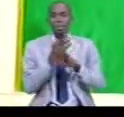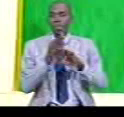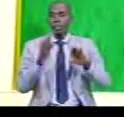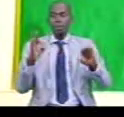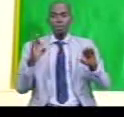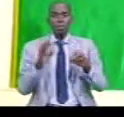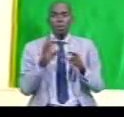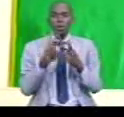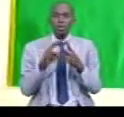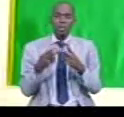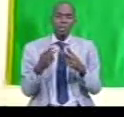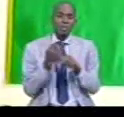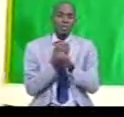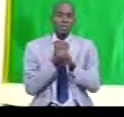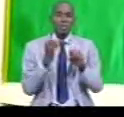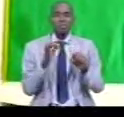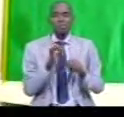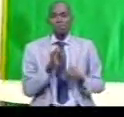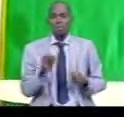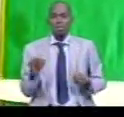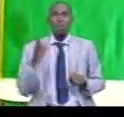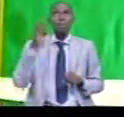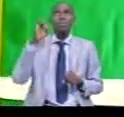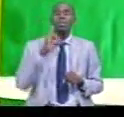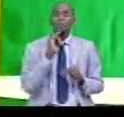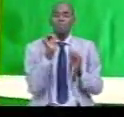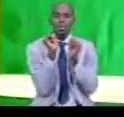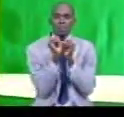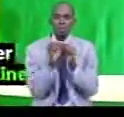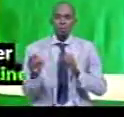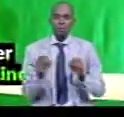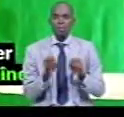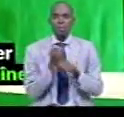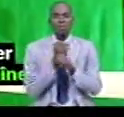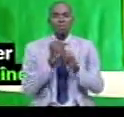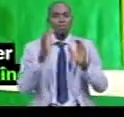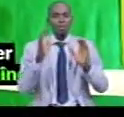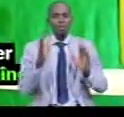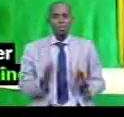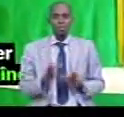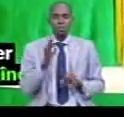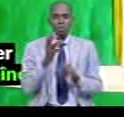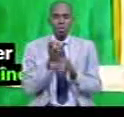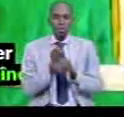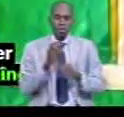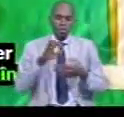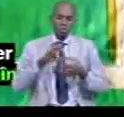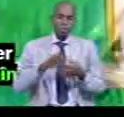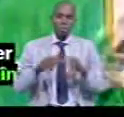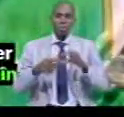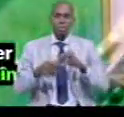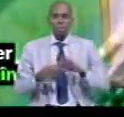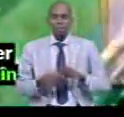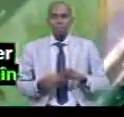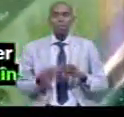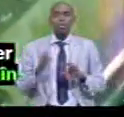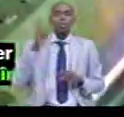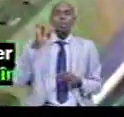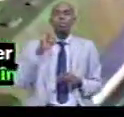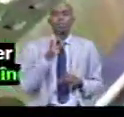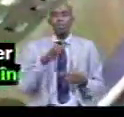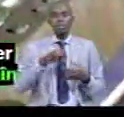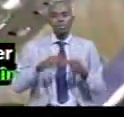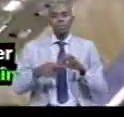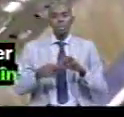freedom, saving, He's a prison shaking savior. If you got chains, He's a